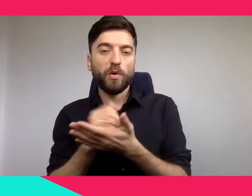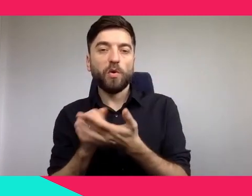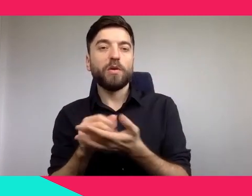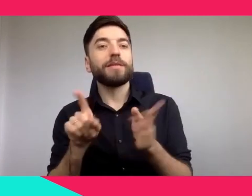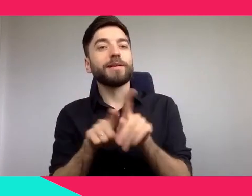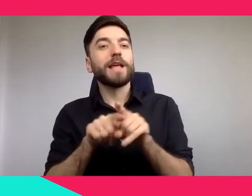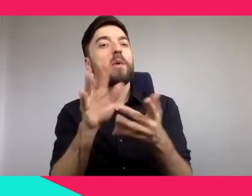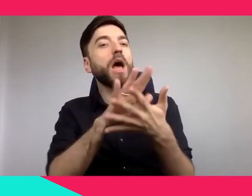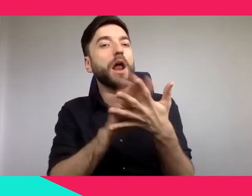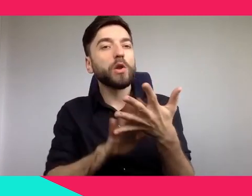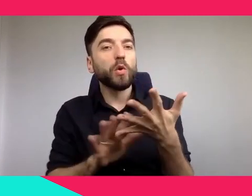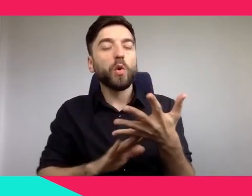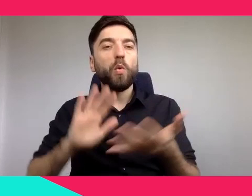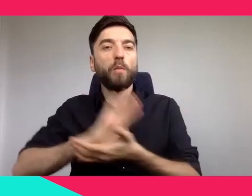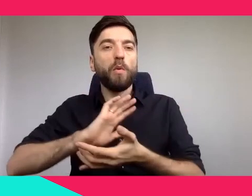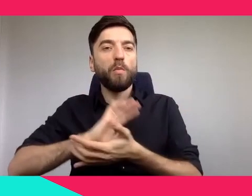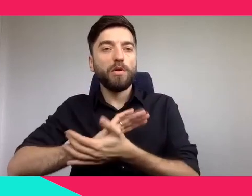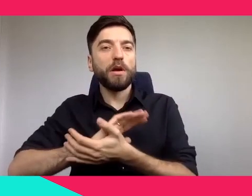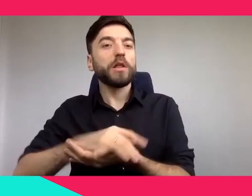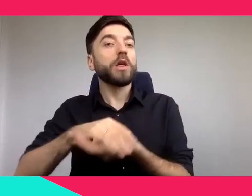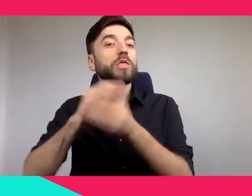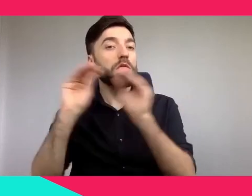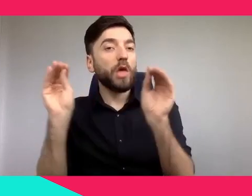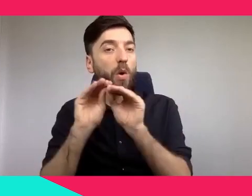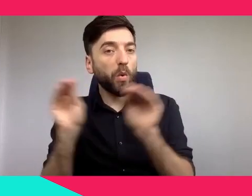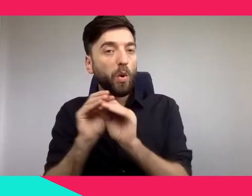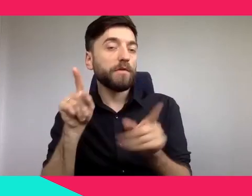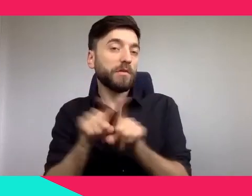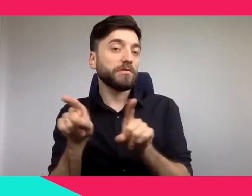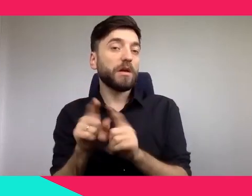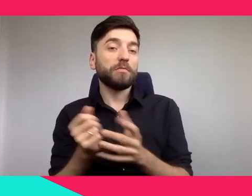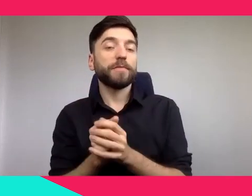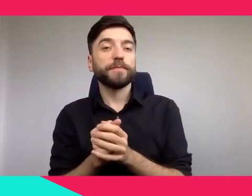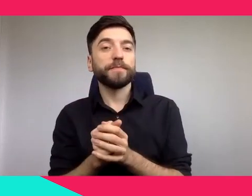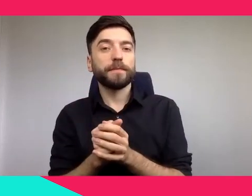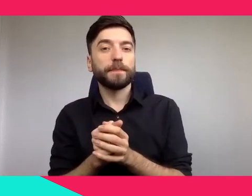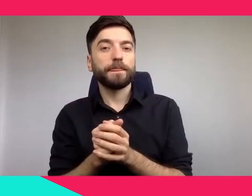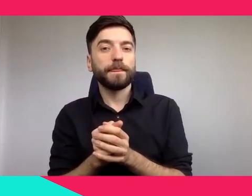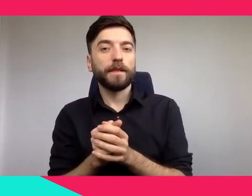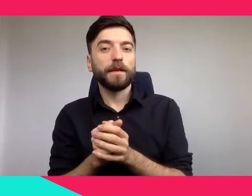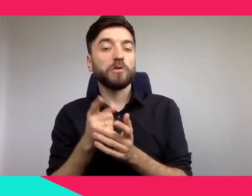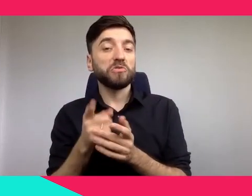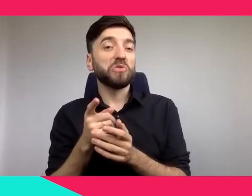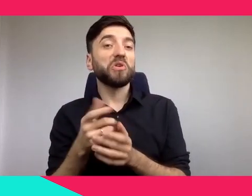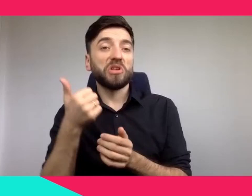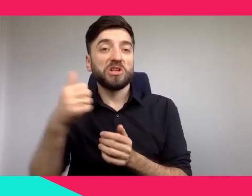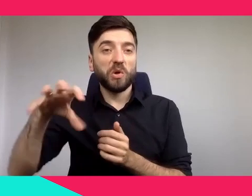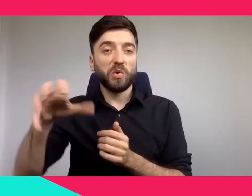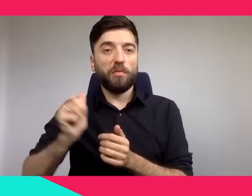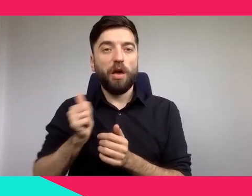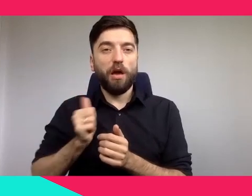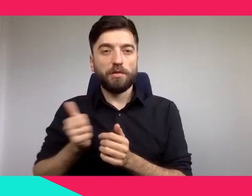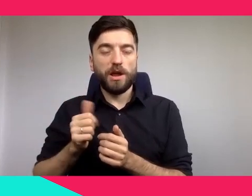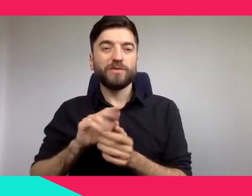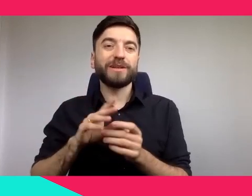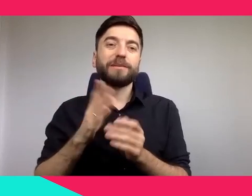research journals, everyone else was digitizing our collection. Actually, most people were scanning books